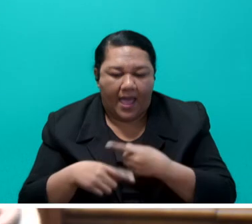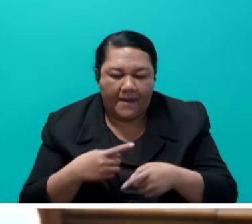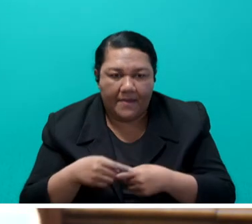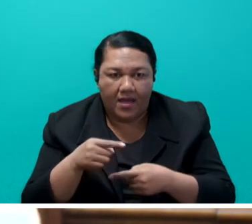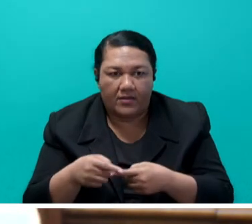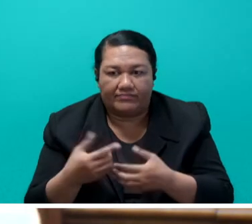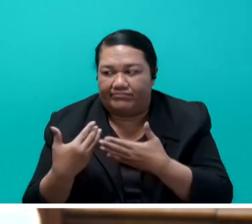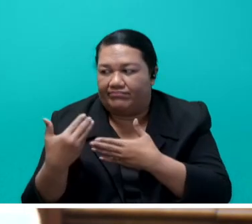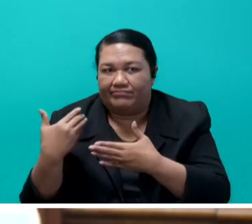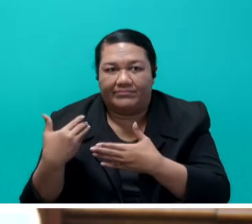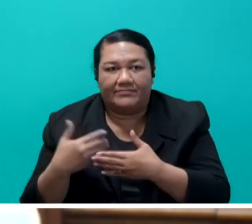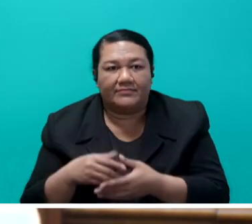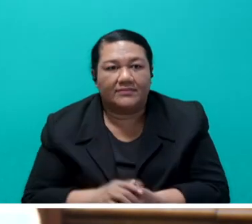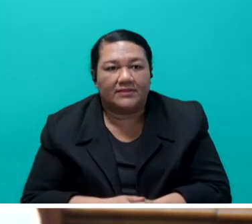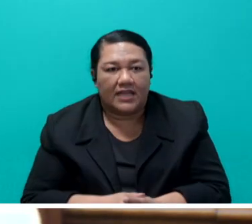Suva.